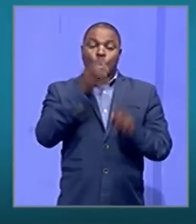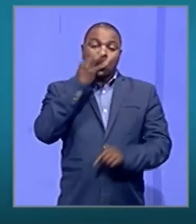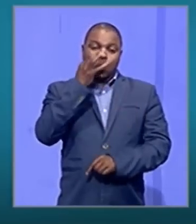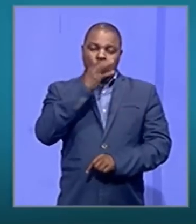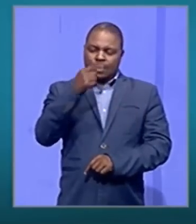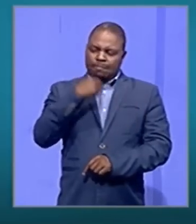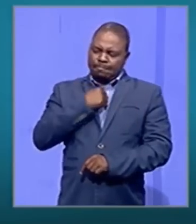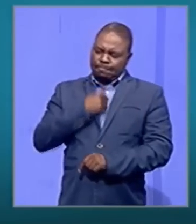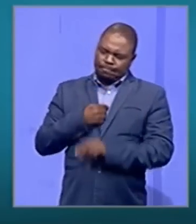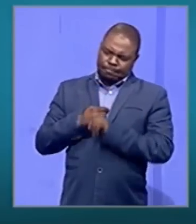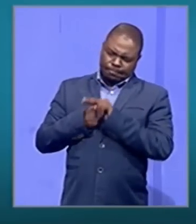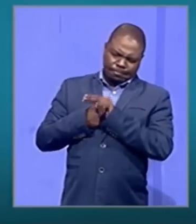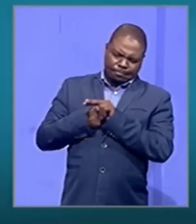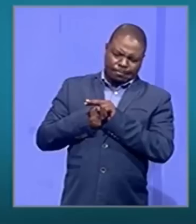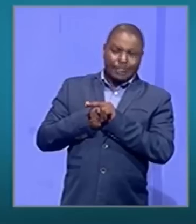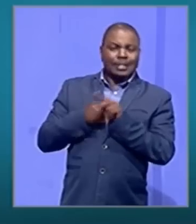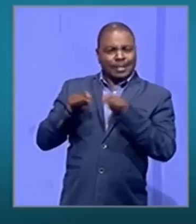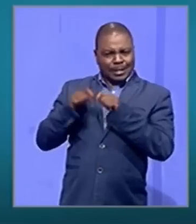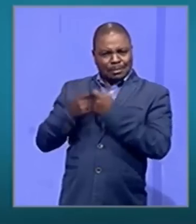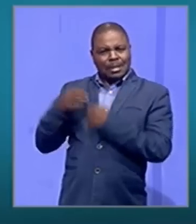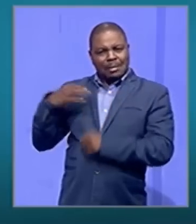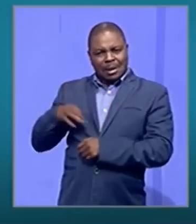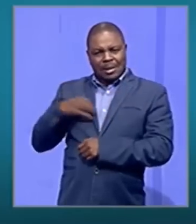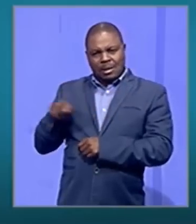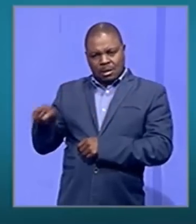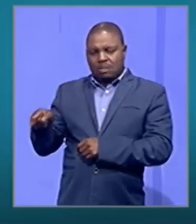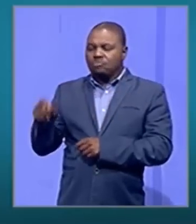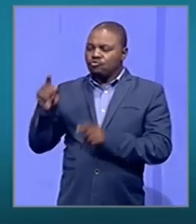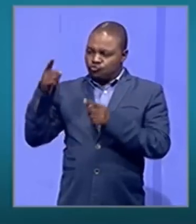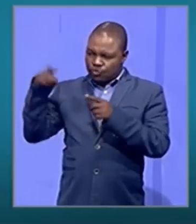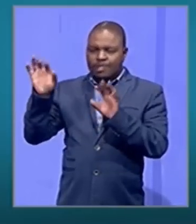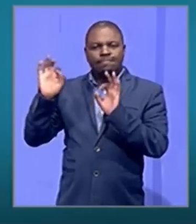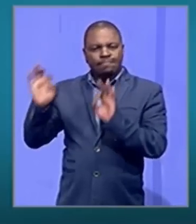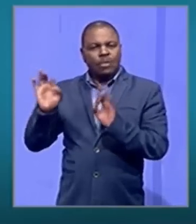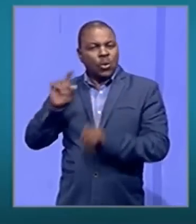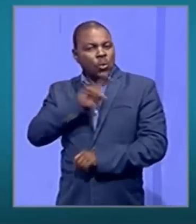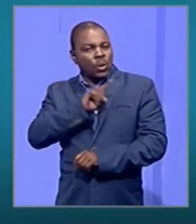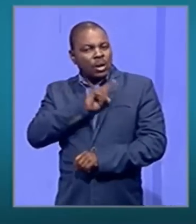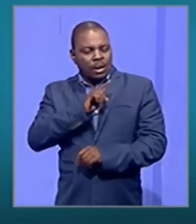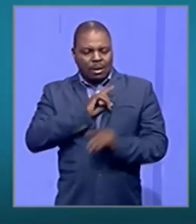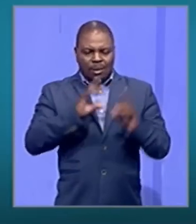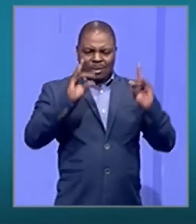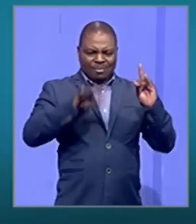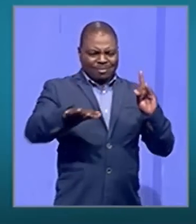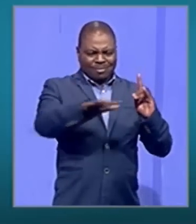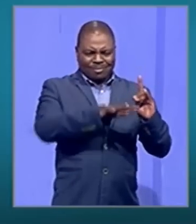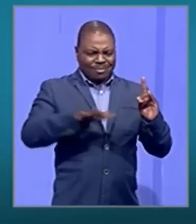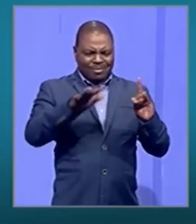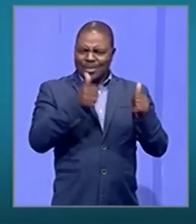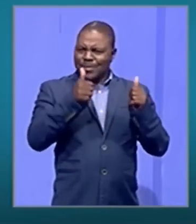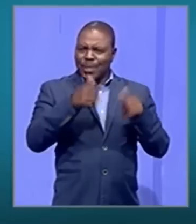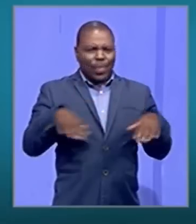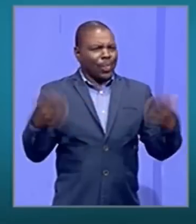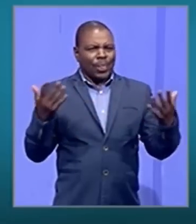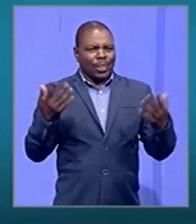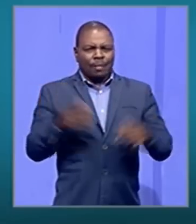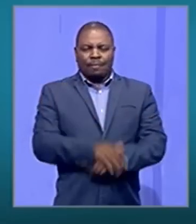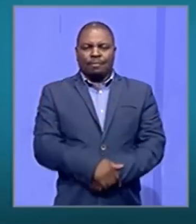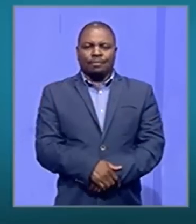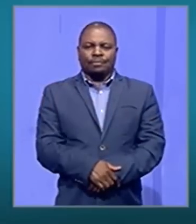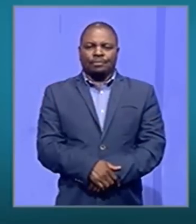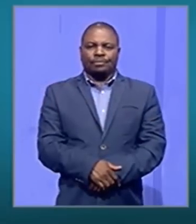ka tebello ya ka ke bona sehlopha sa banyana se dirile toka ka ge lebala le be le se maemong a